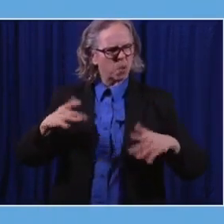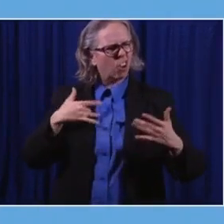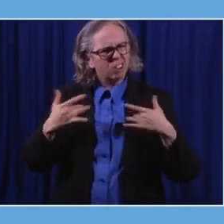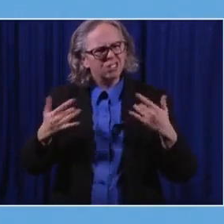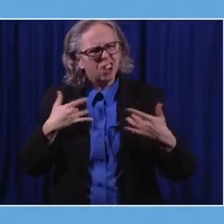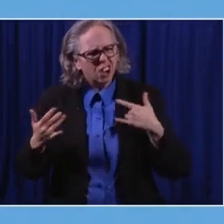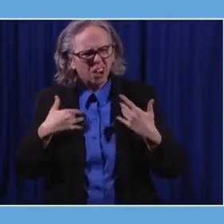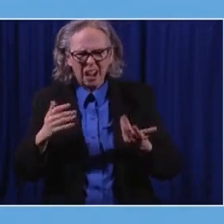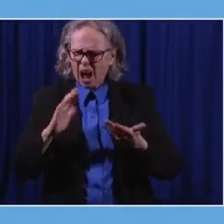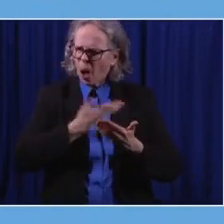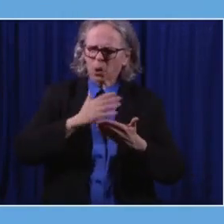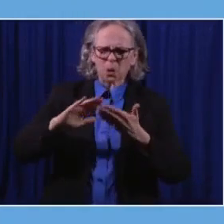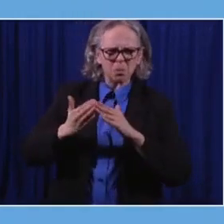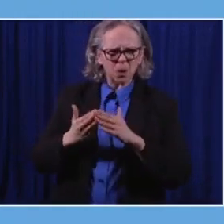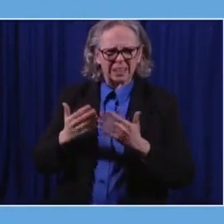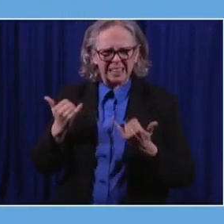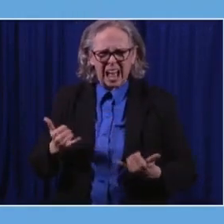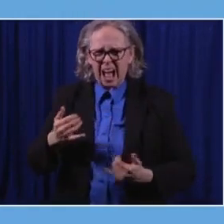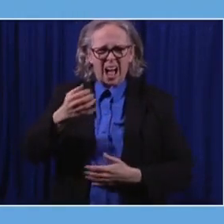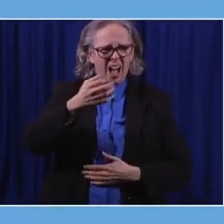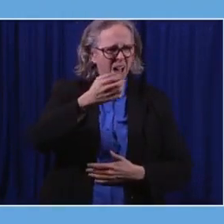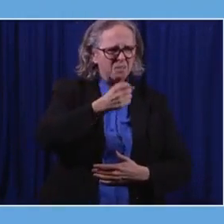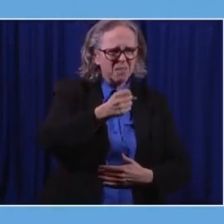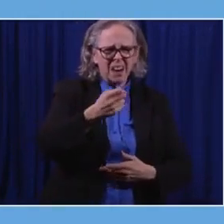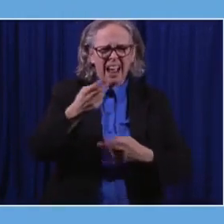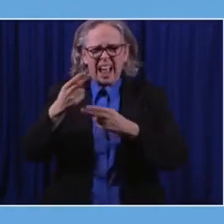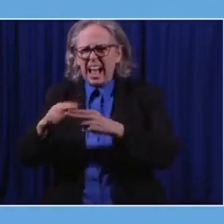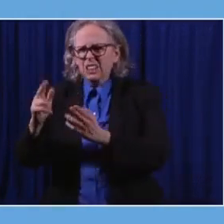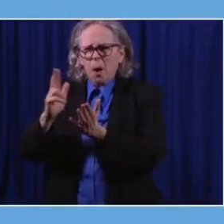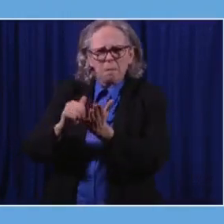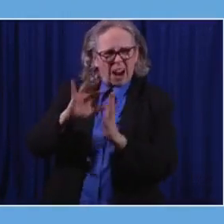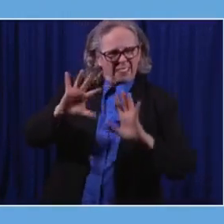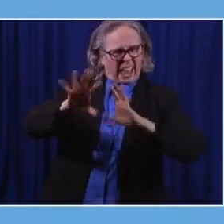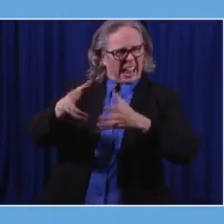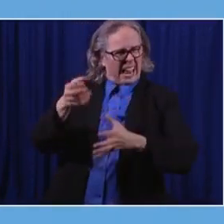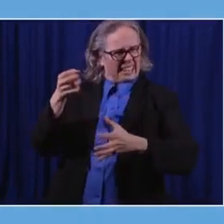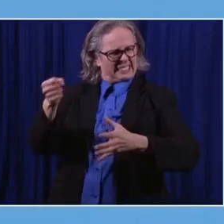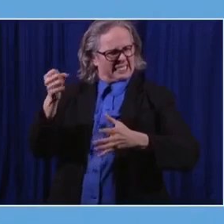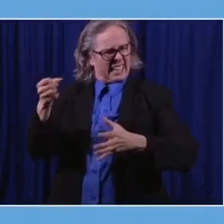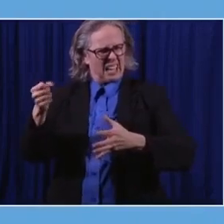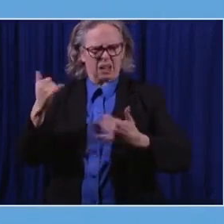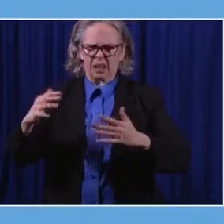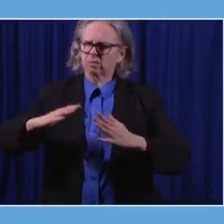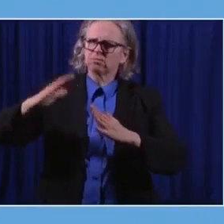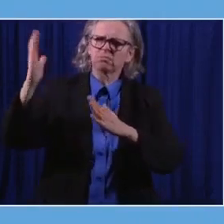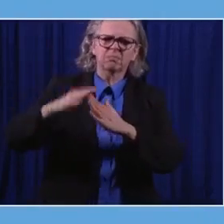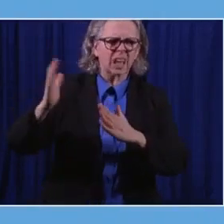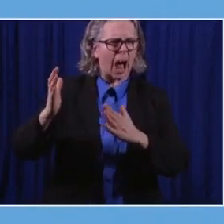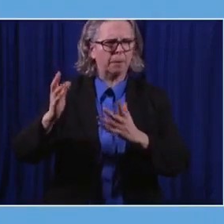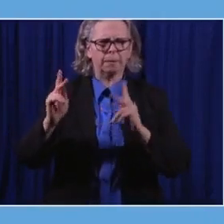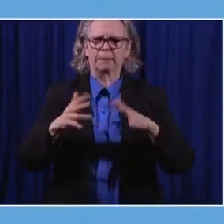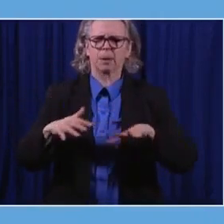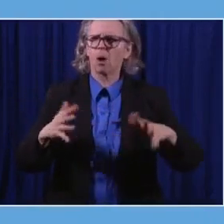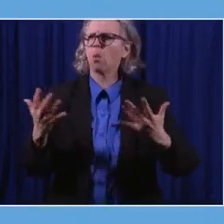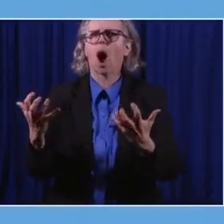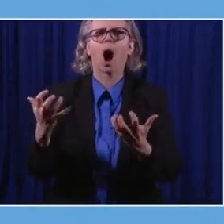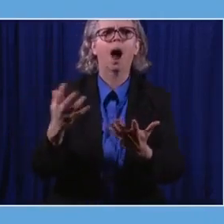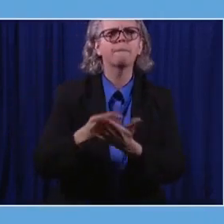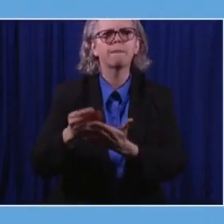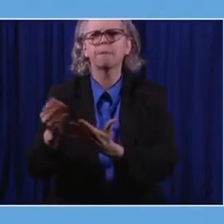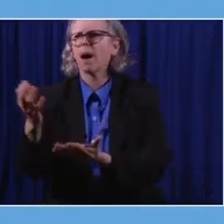milk and dairy products are the most sought after foods at food banks. So Ohio dairy farmers have been doing their very best to